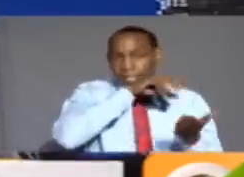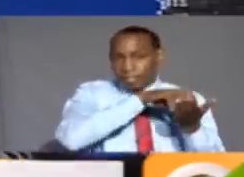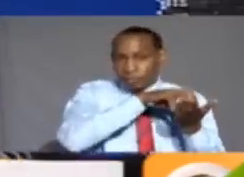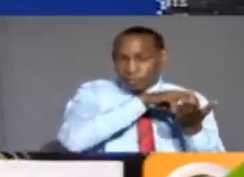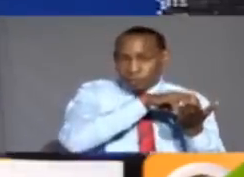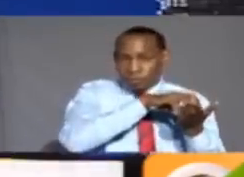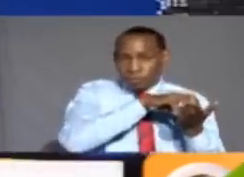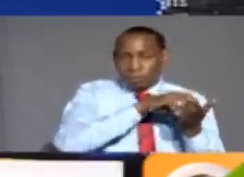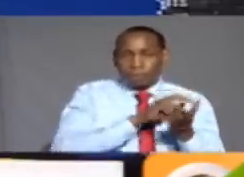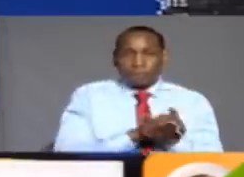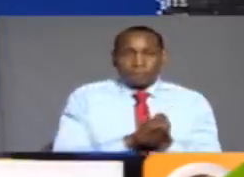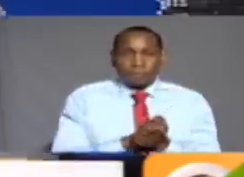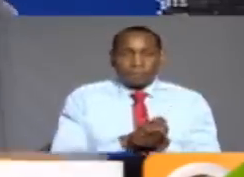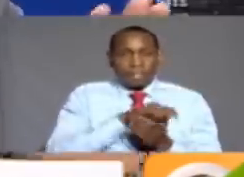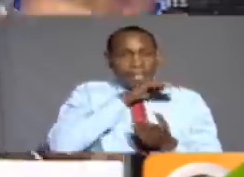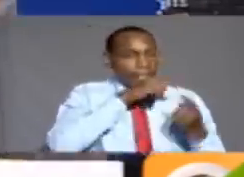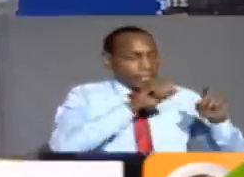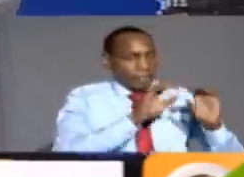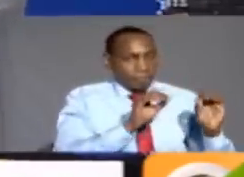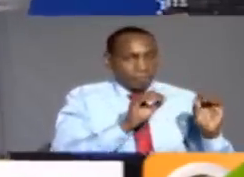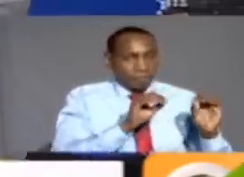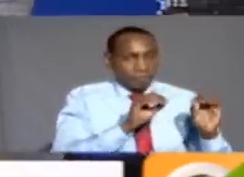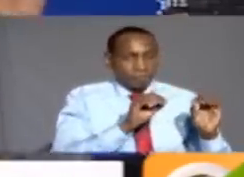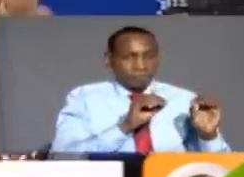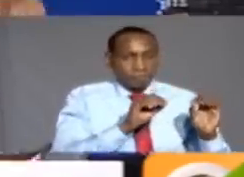Raila's people. I'm not saying Raila himself.